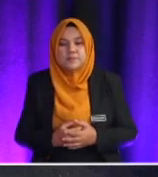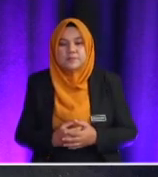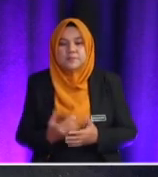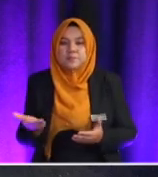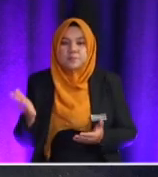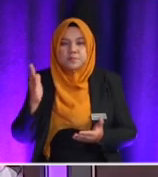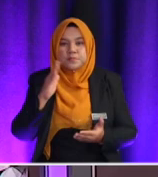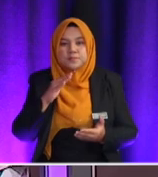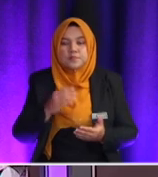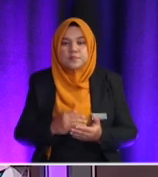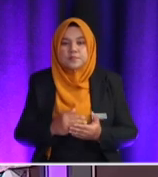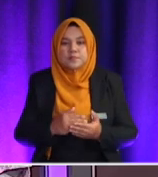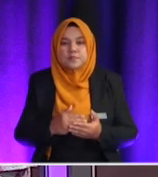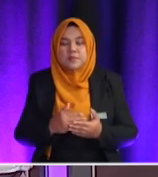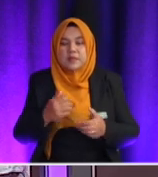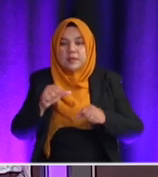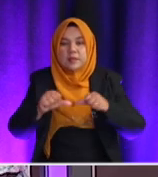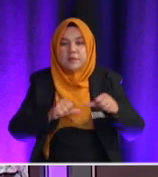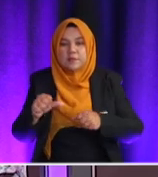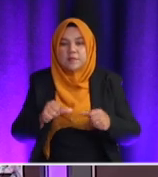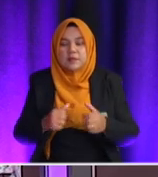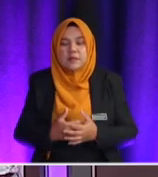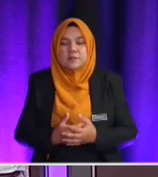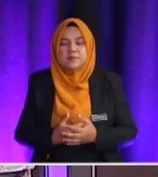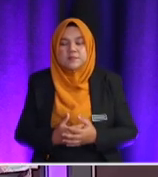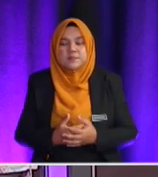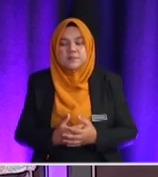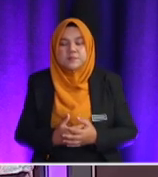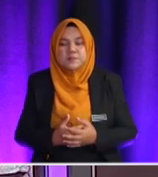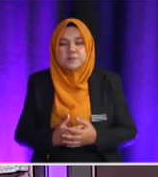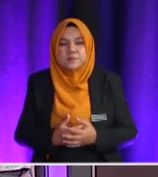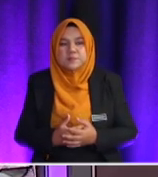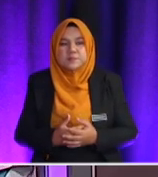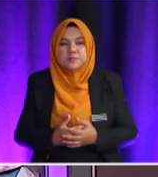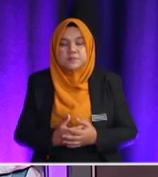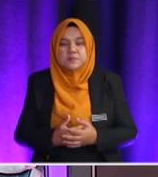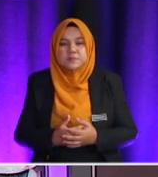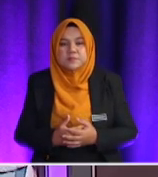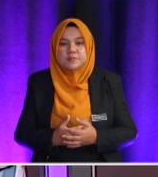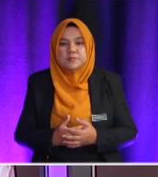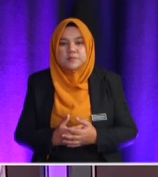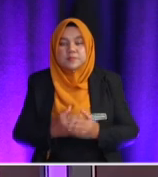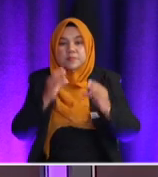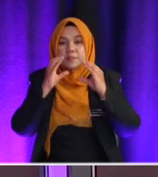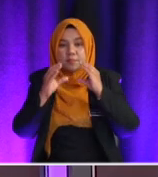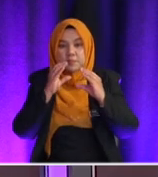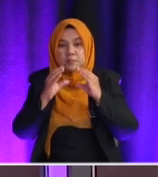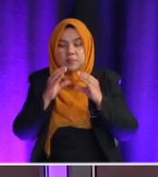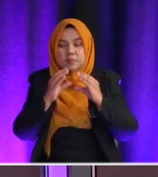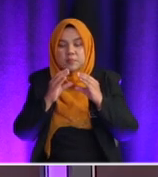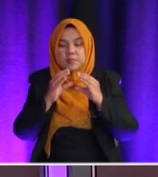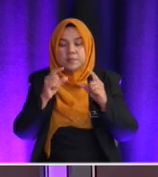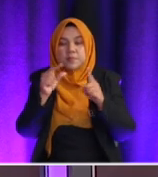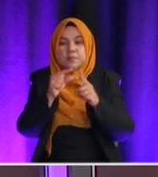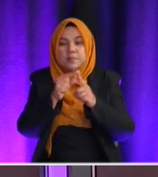on to our next activity, which is... pronounce the word correctly. So we are